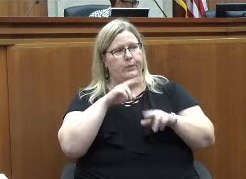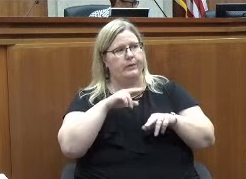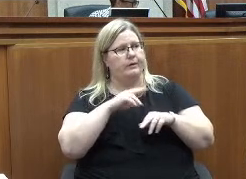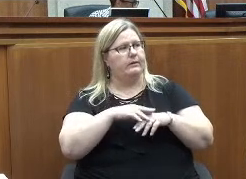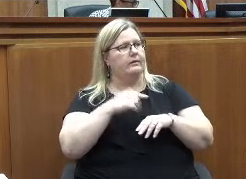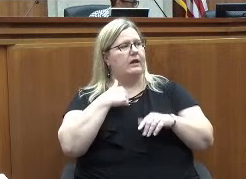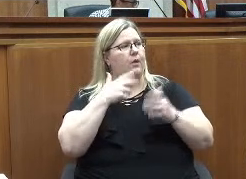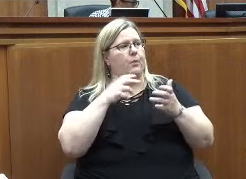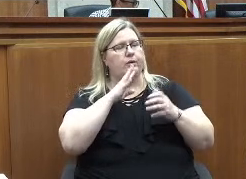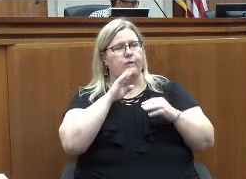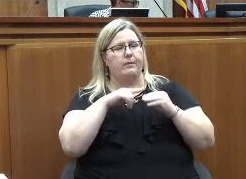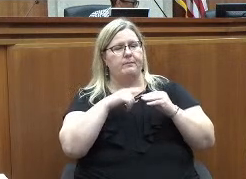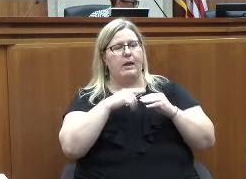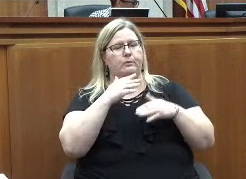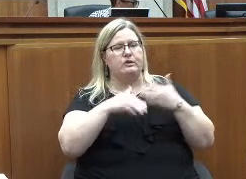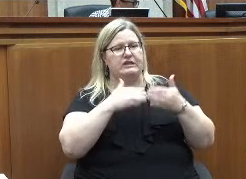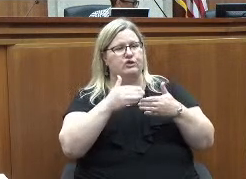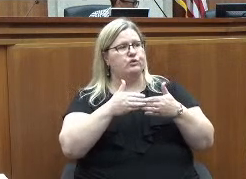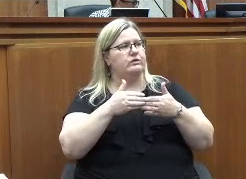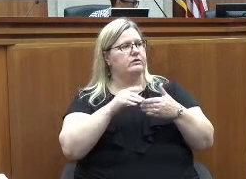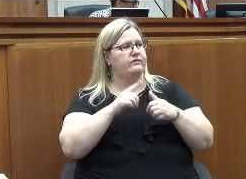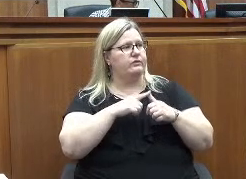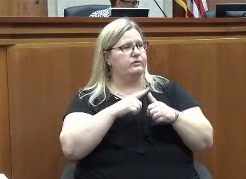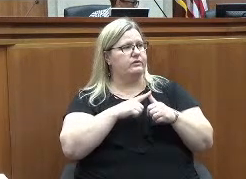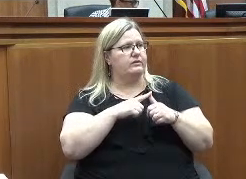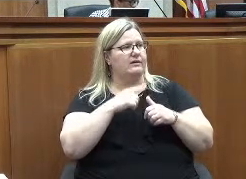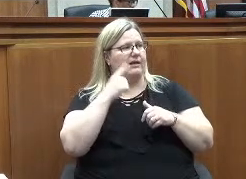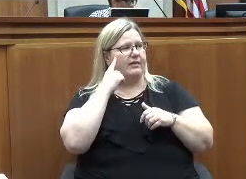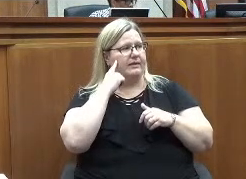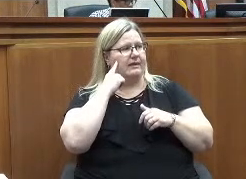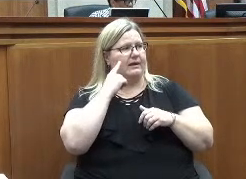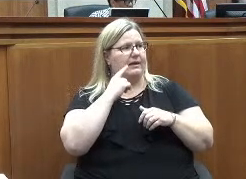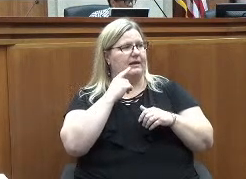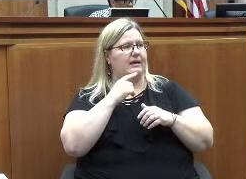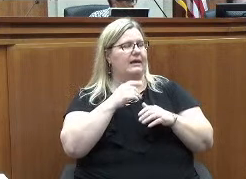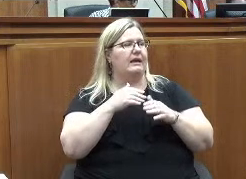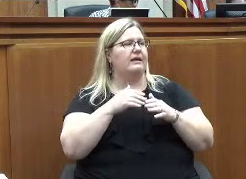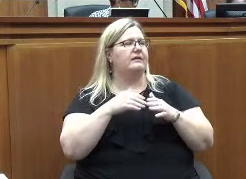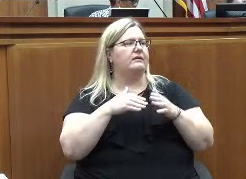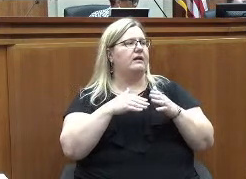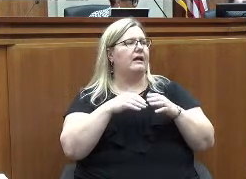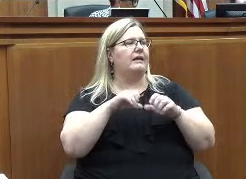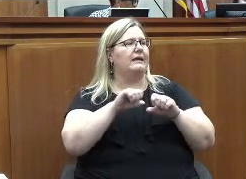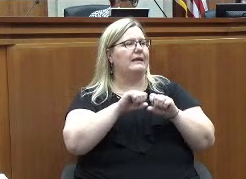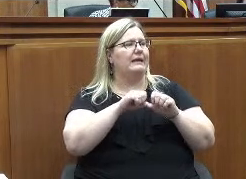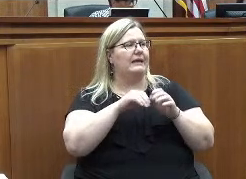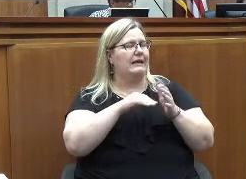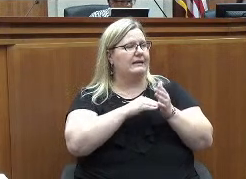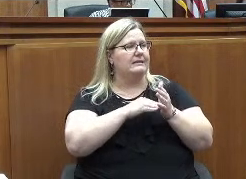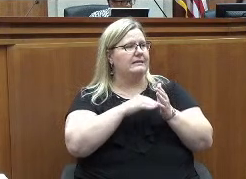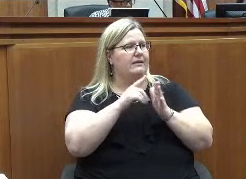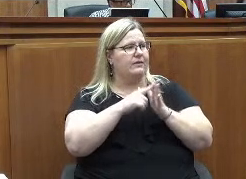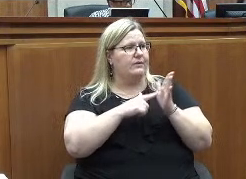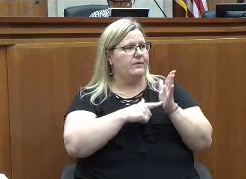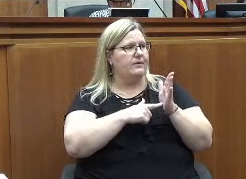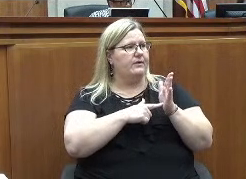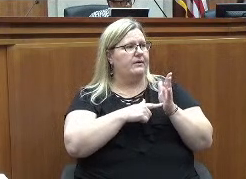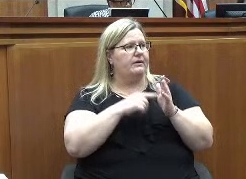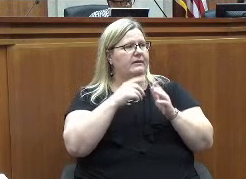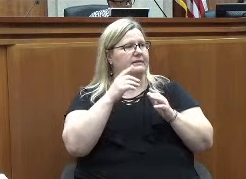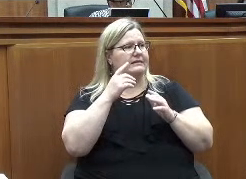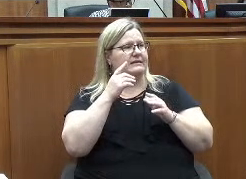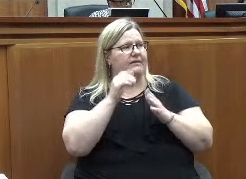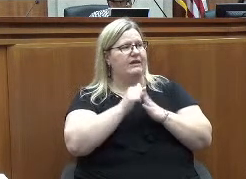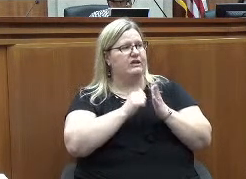to talk about the procedural aspect of this first. I believe these motions are a violation of the open meeting law. The agenda item is consideration